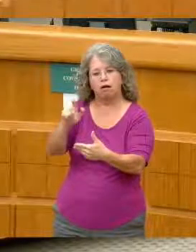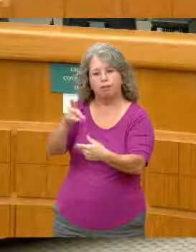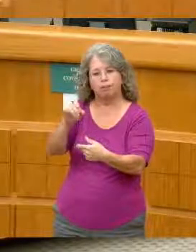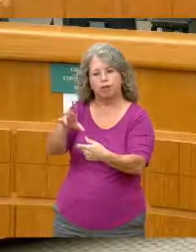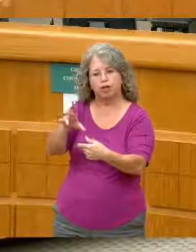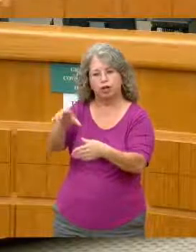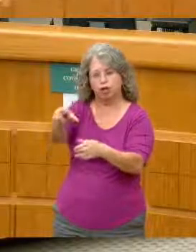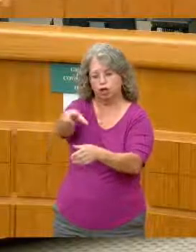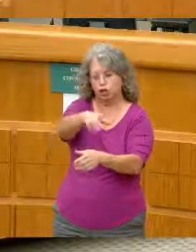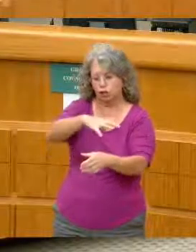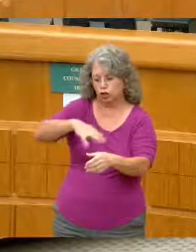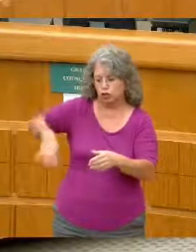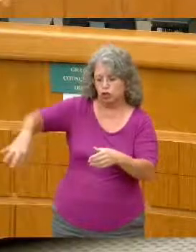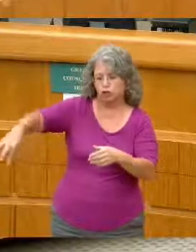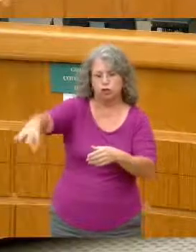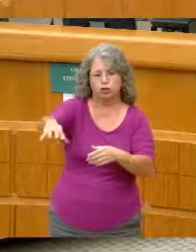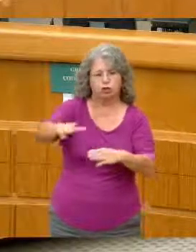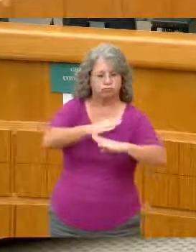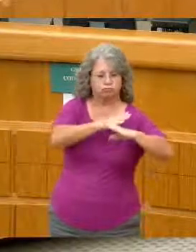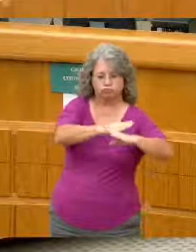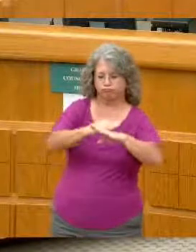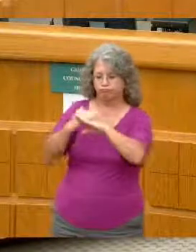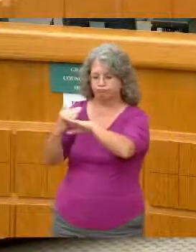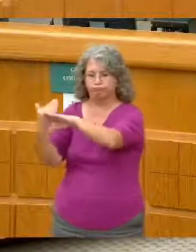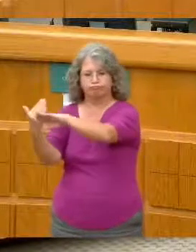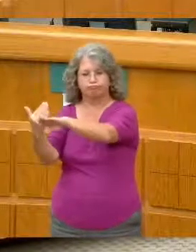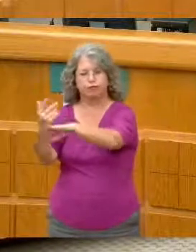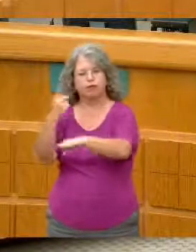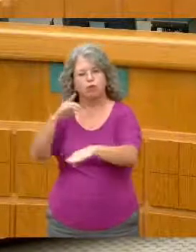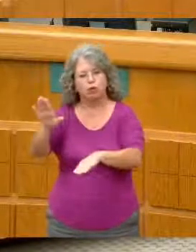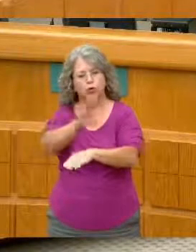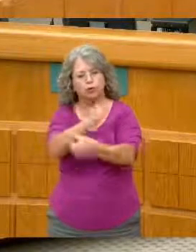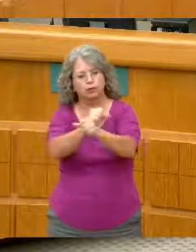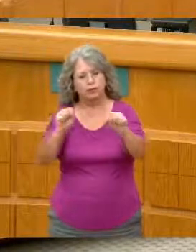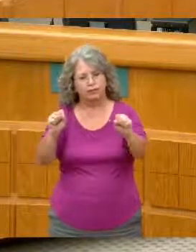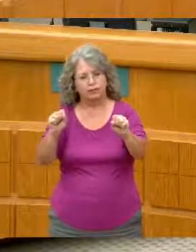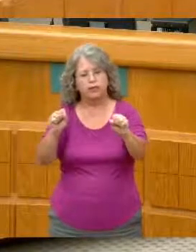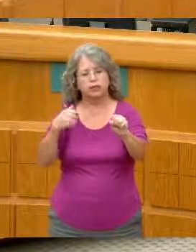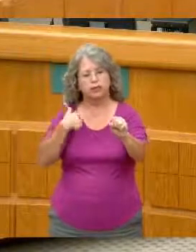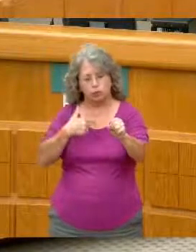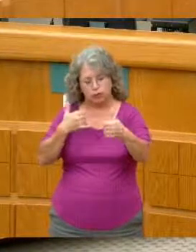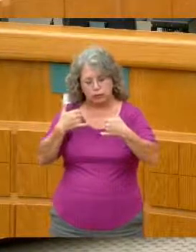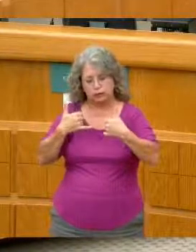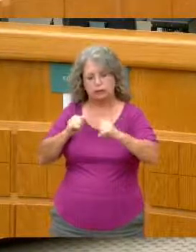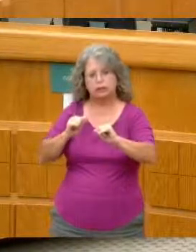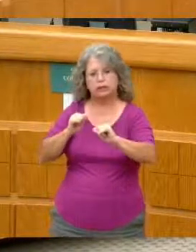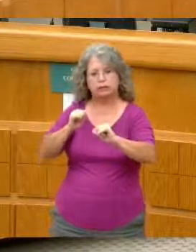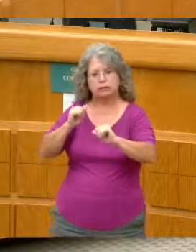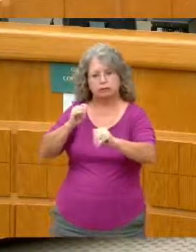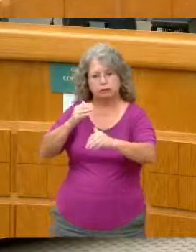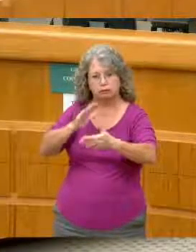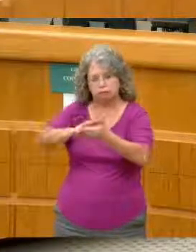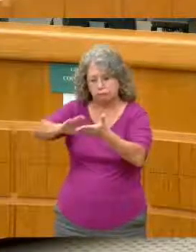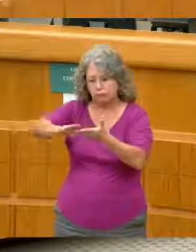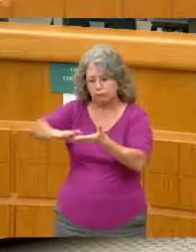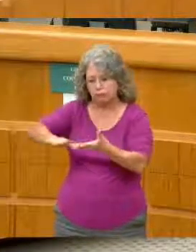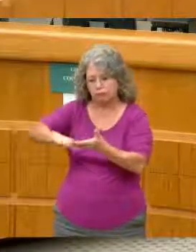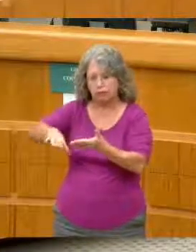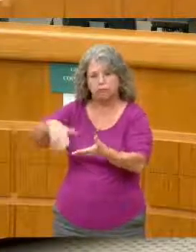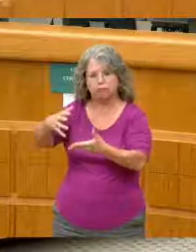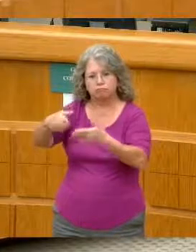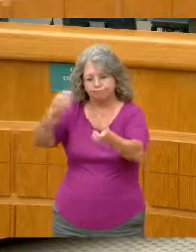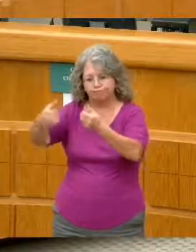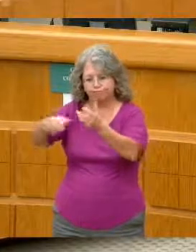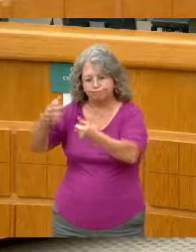the beach is completely off limits for your safety, and so we can do everything we can to continue the process